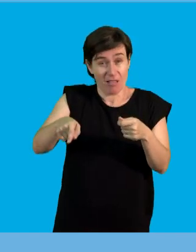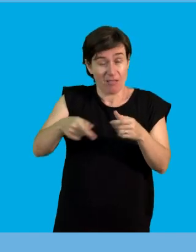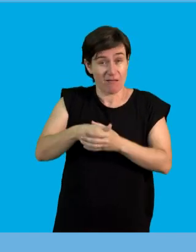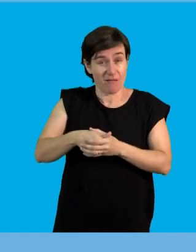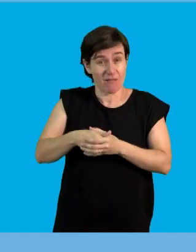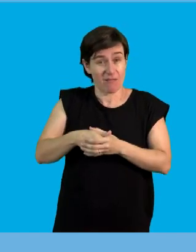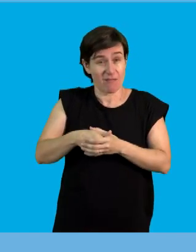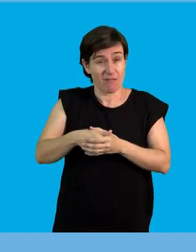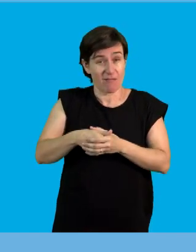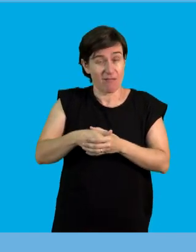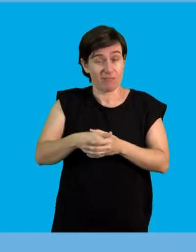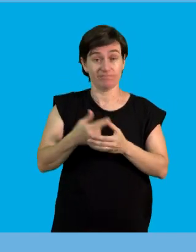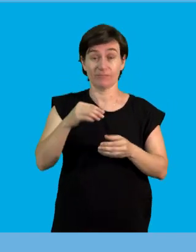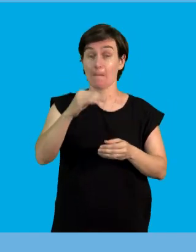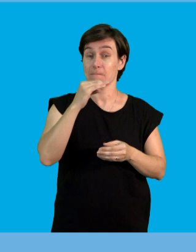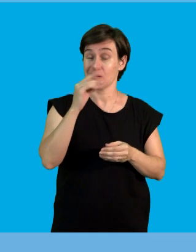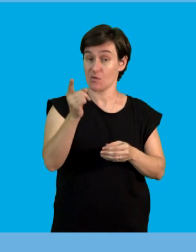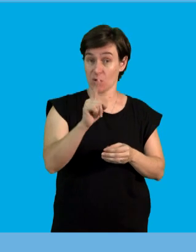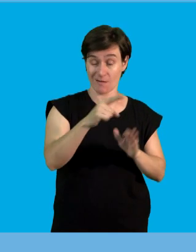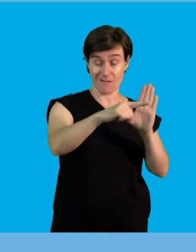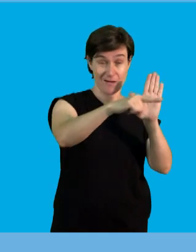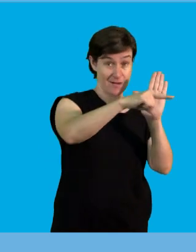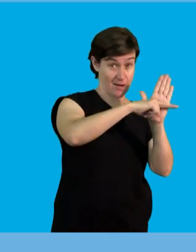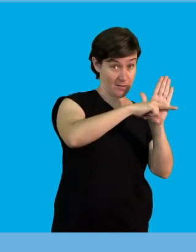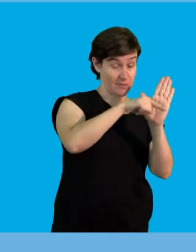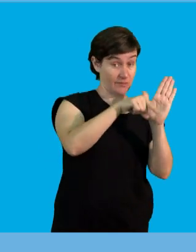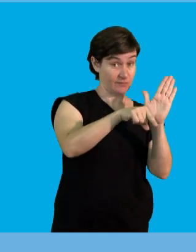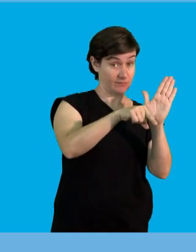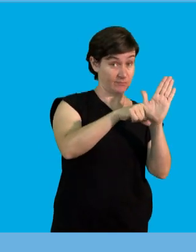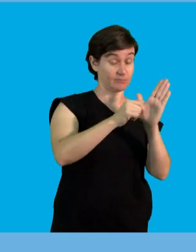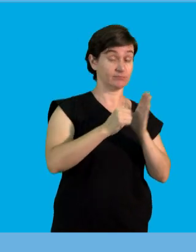parallel, the negative terminal